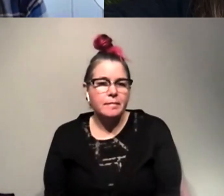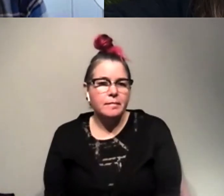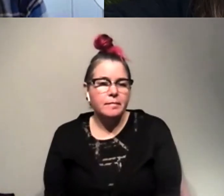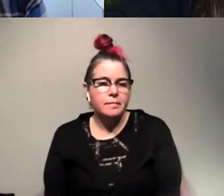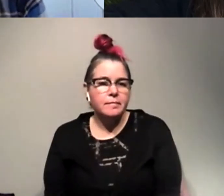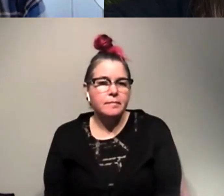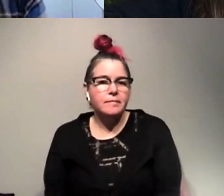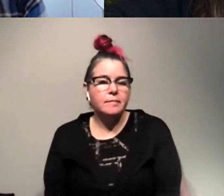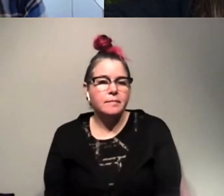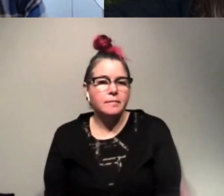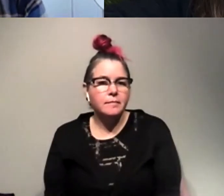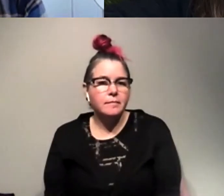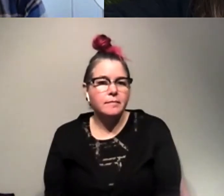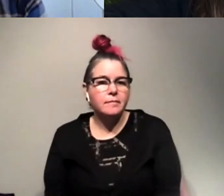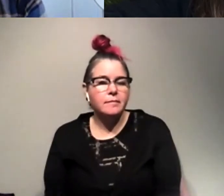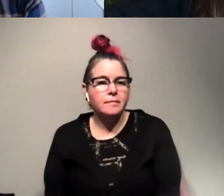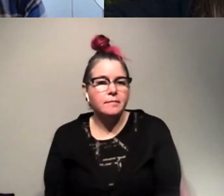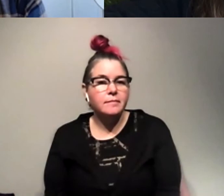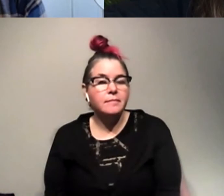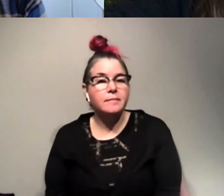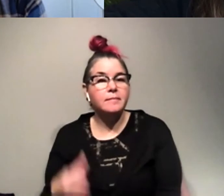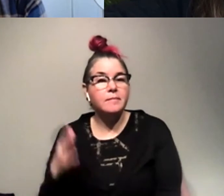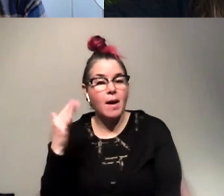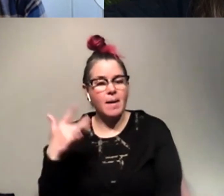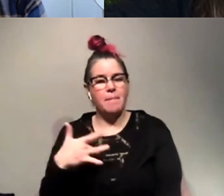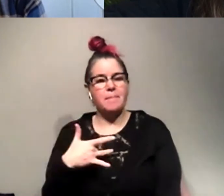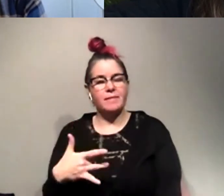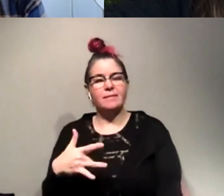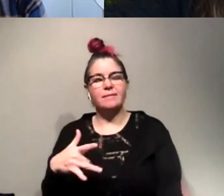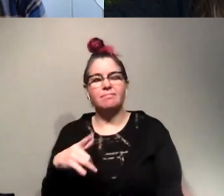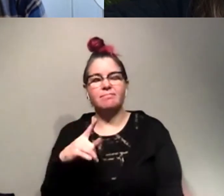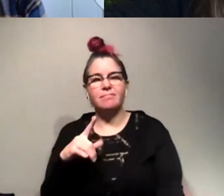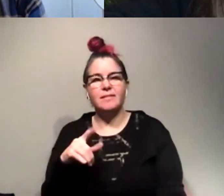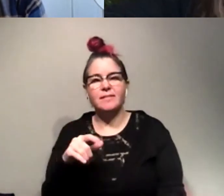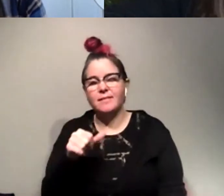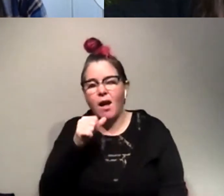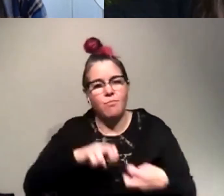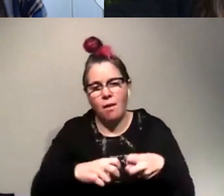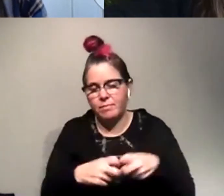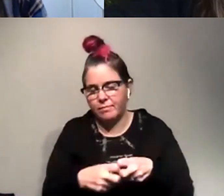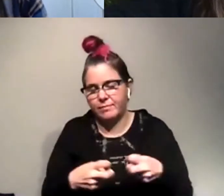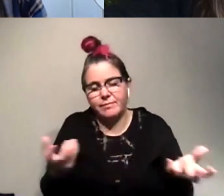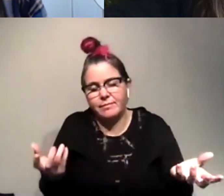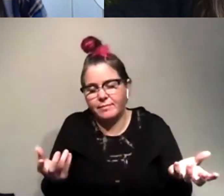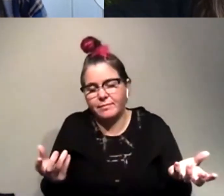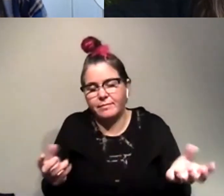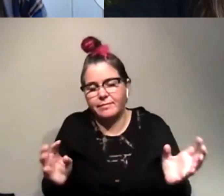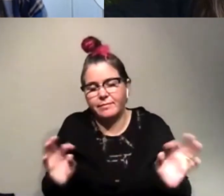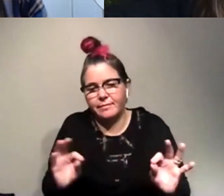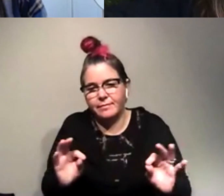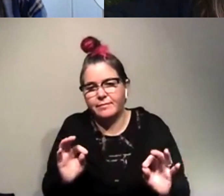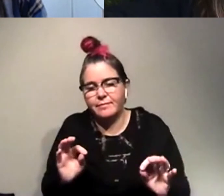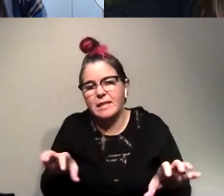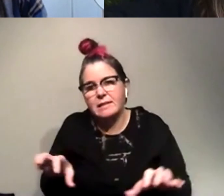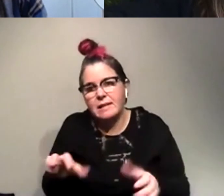Because usually it does. And usually it's not a problem. You know, one of the real